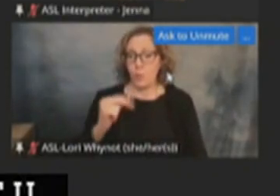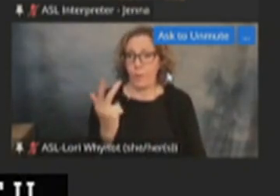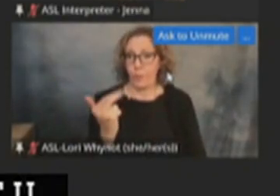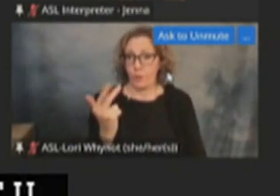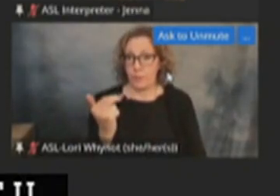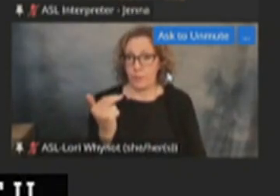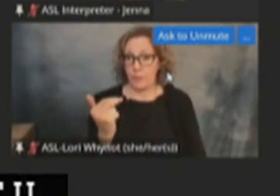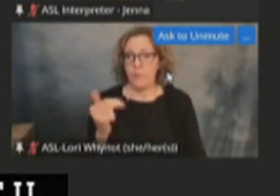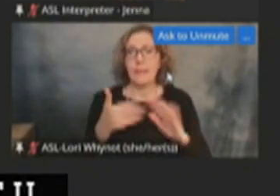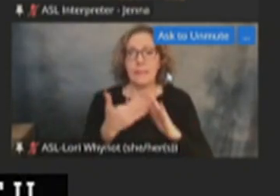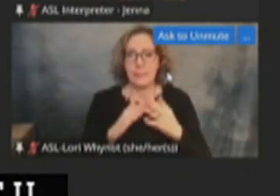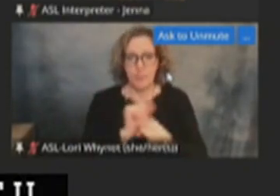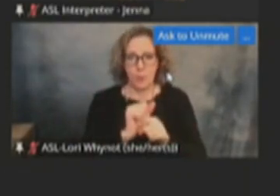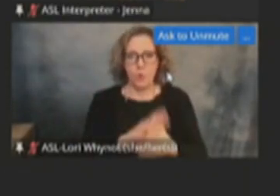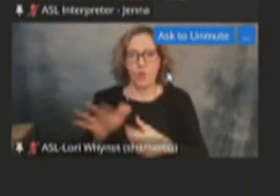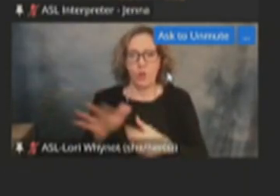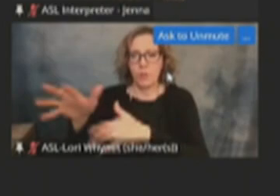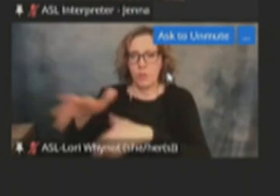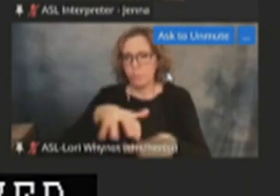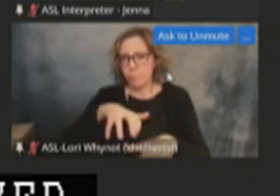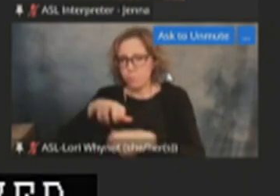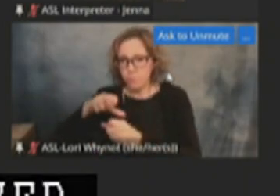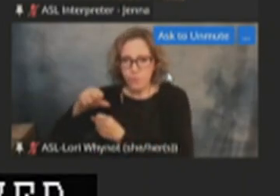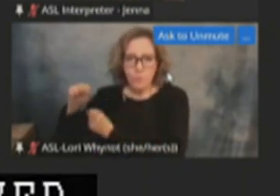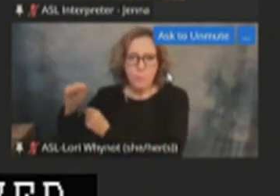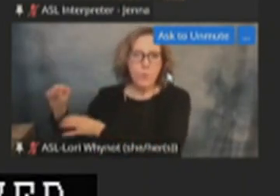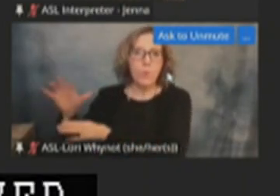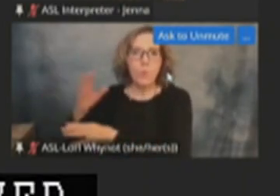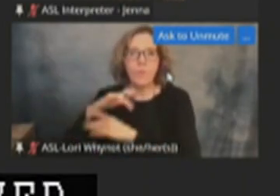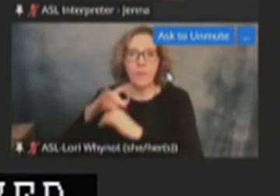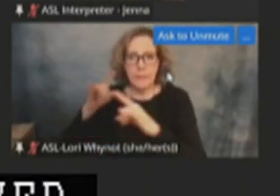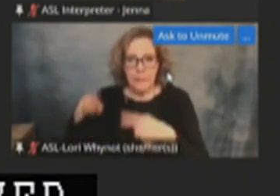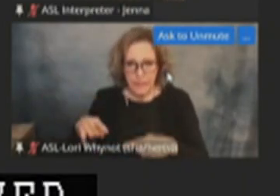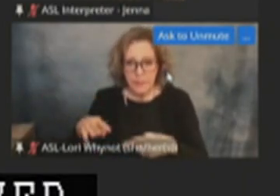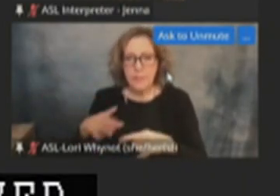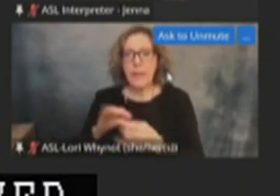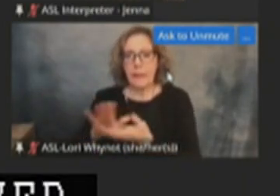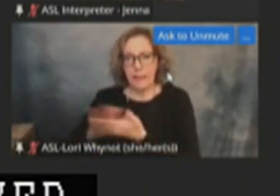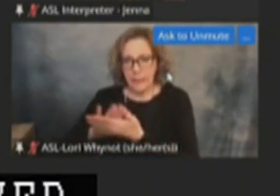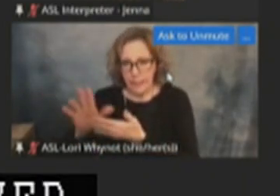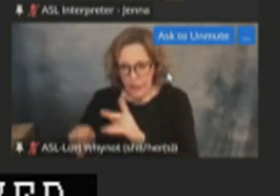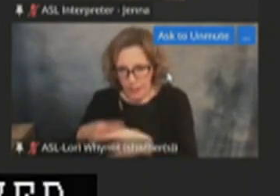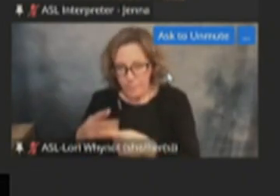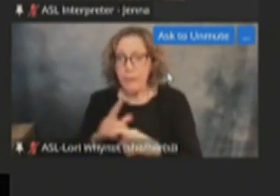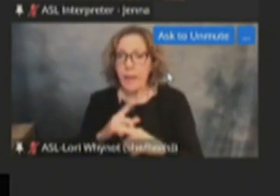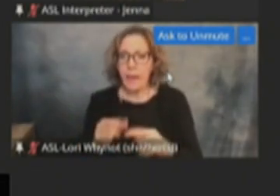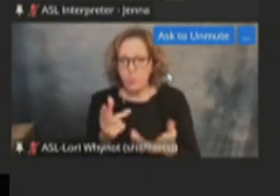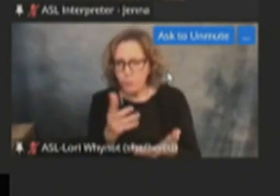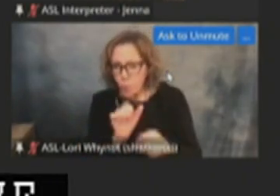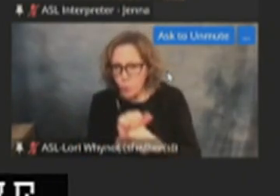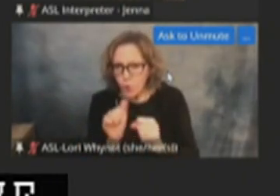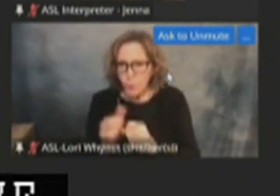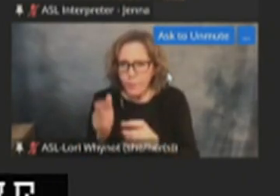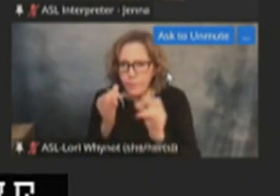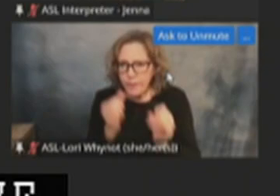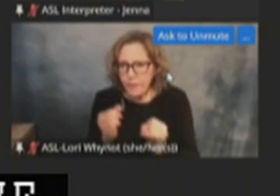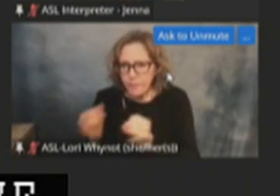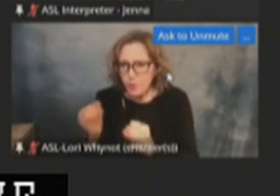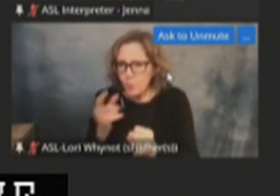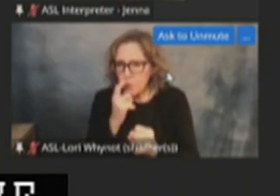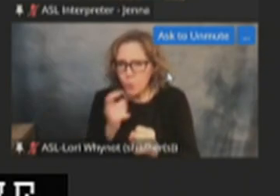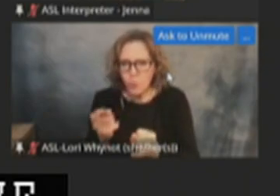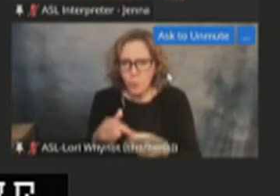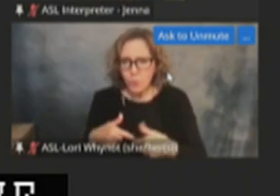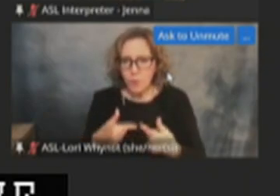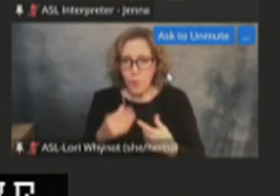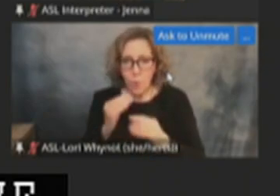area. Outreach workers have been engaging with unhoused residents to determine their immediate needs. And all residents were offered treatment